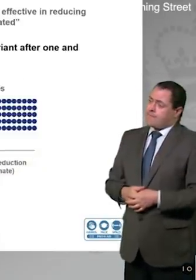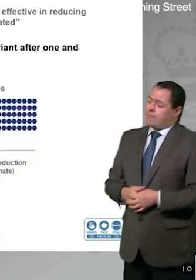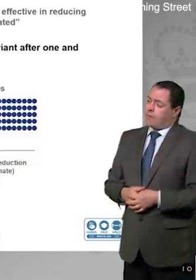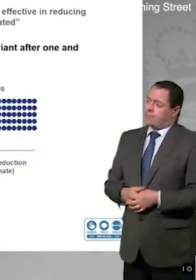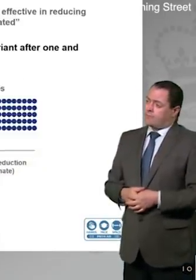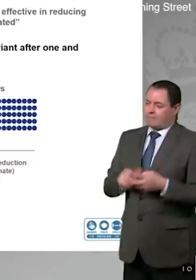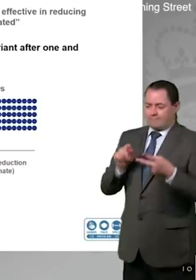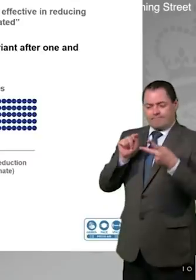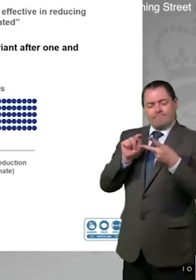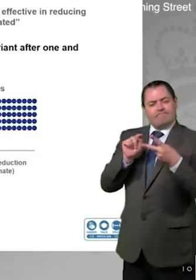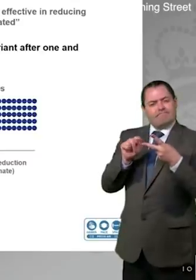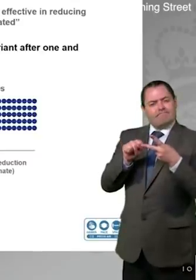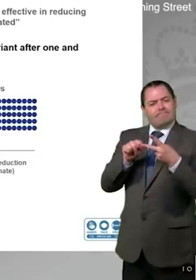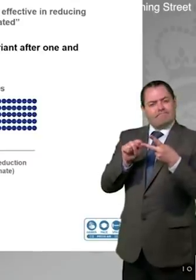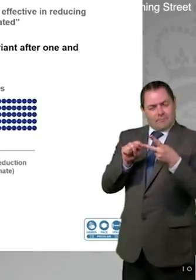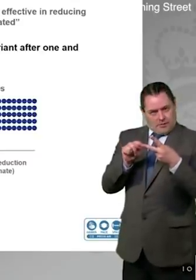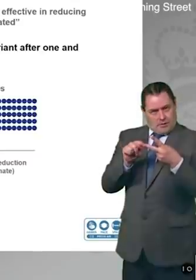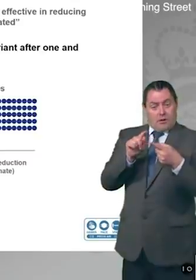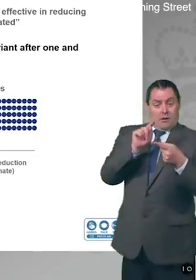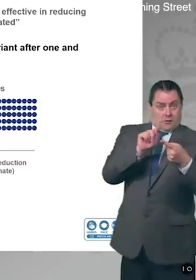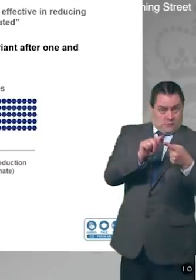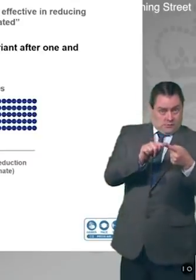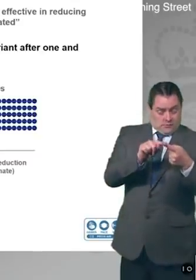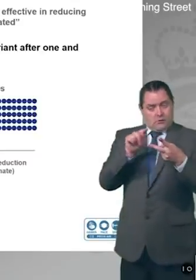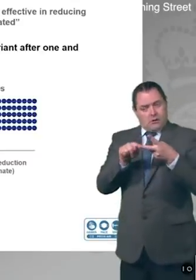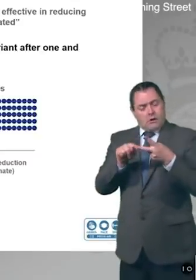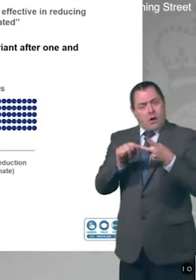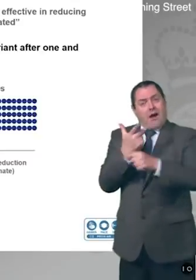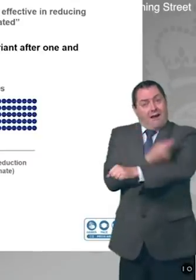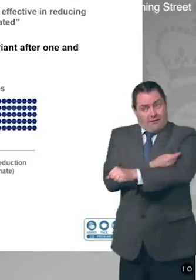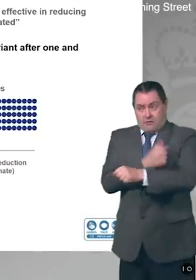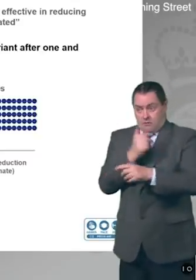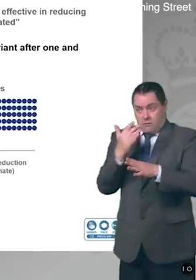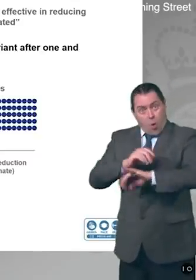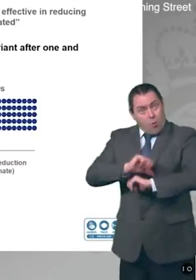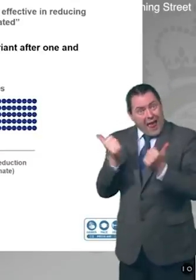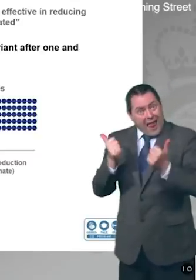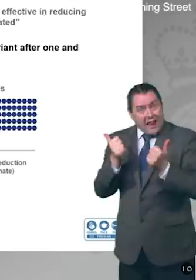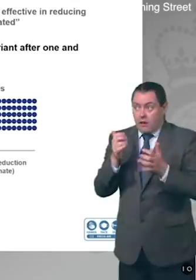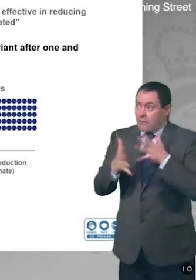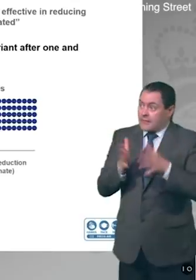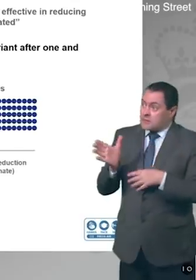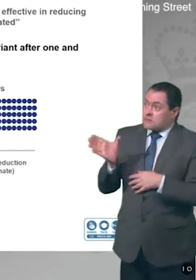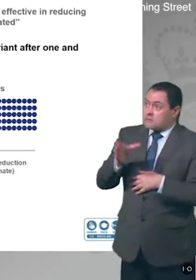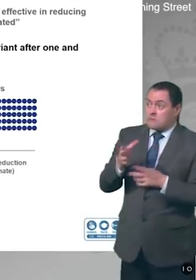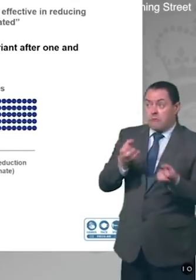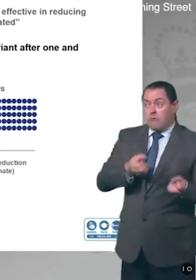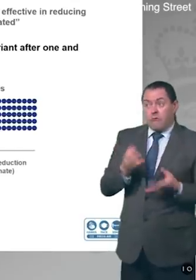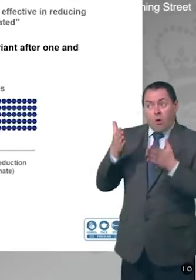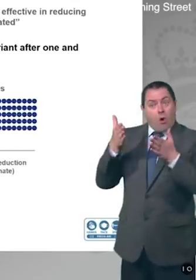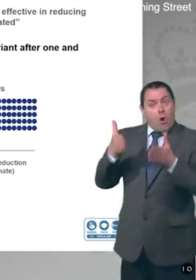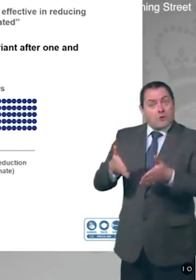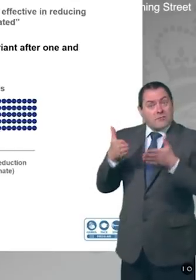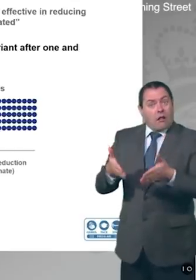shows the vaccines are sufficiently effective in reducing hospitalizations and deaths in those vaccinated. And we already have